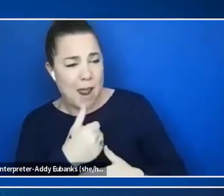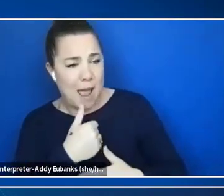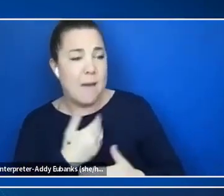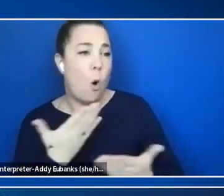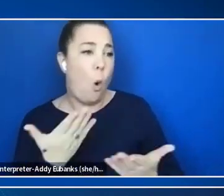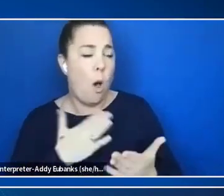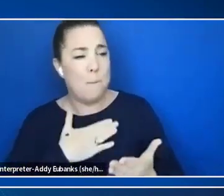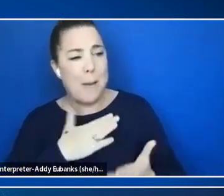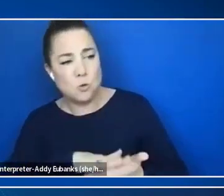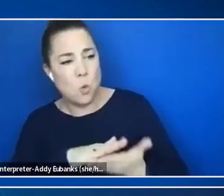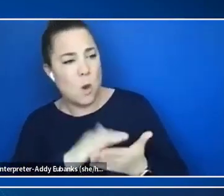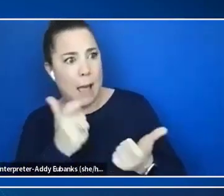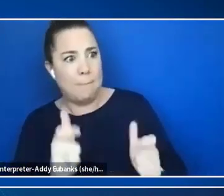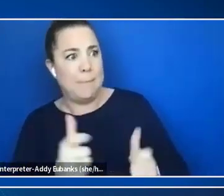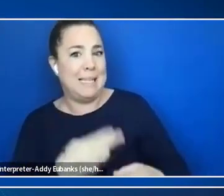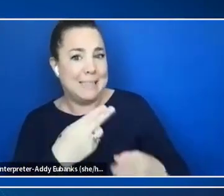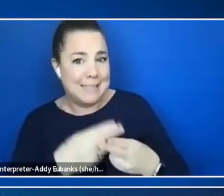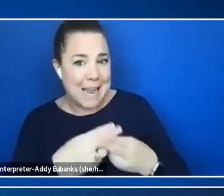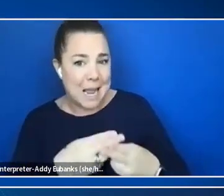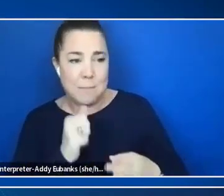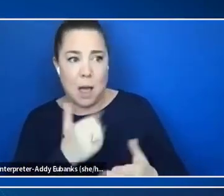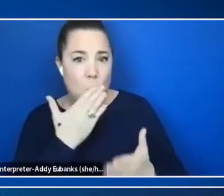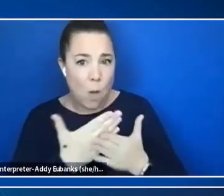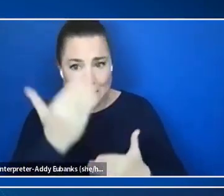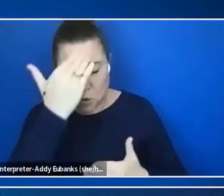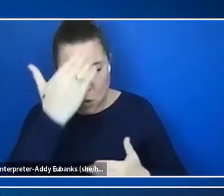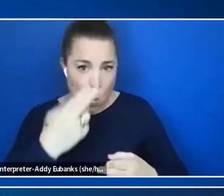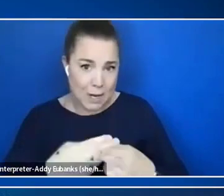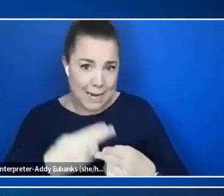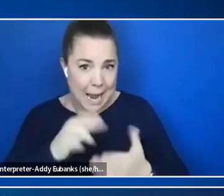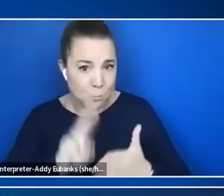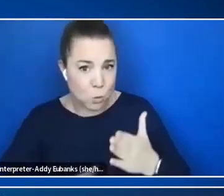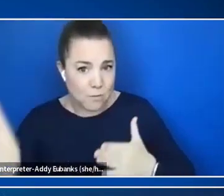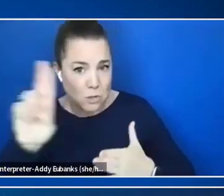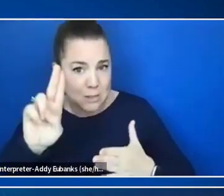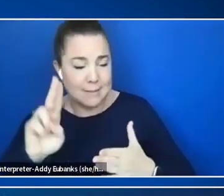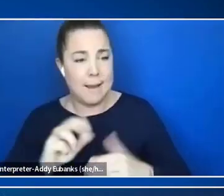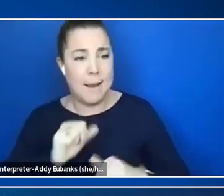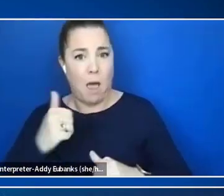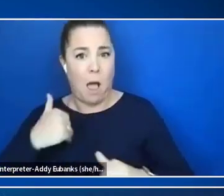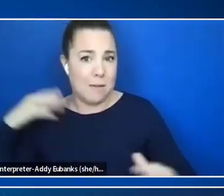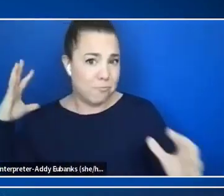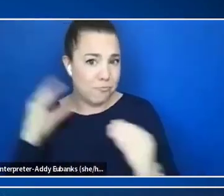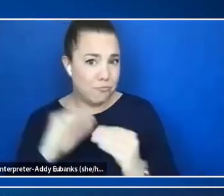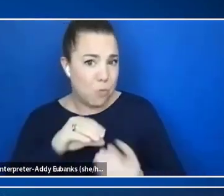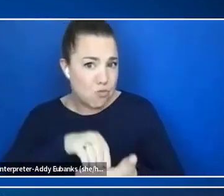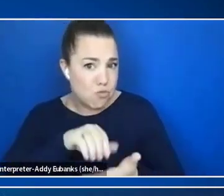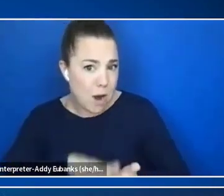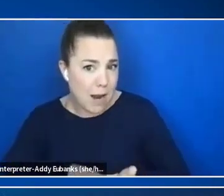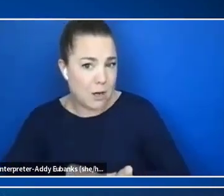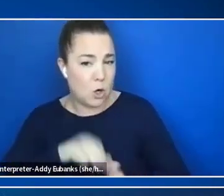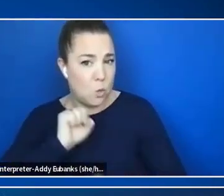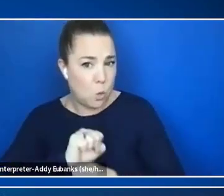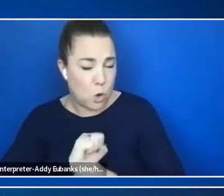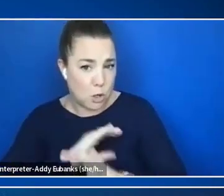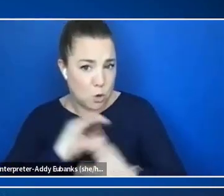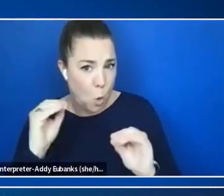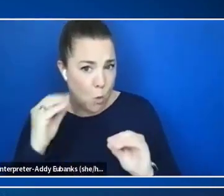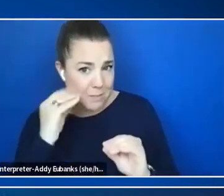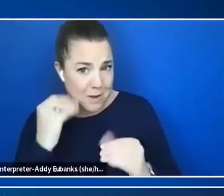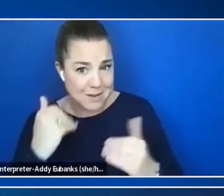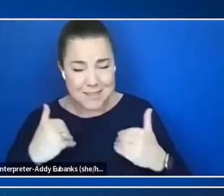or you don't have the track record, that maybe now's the time to think